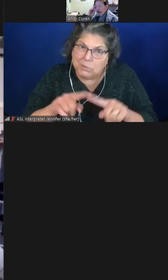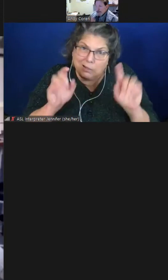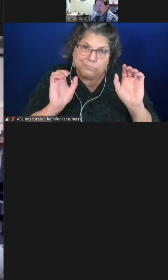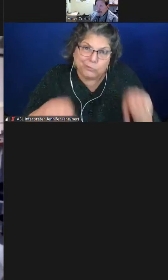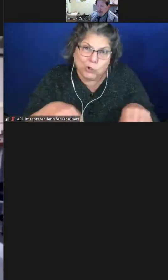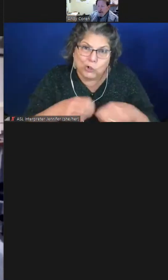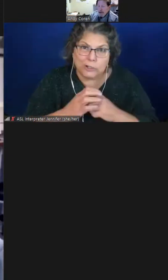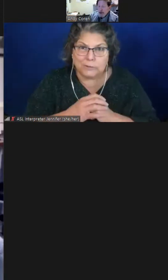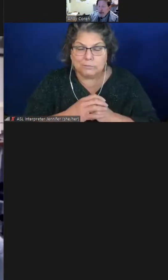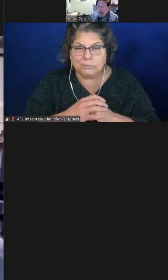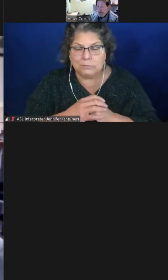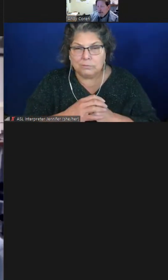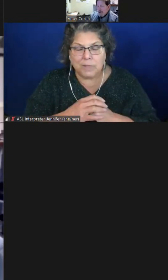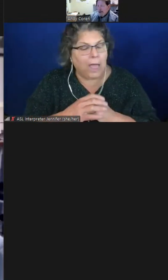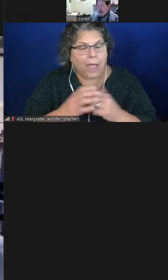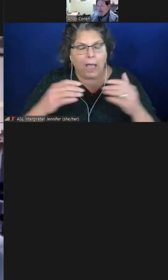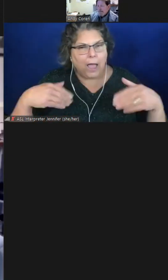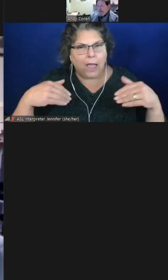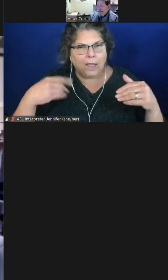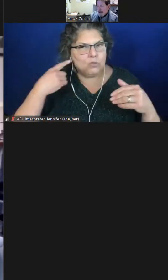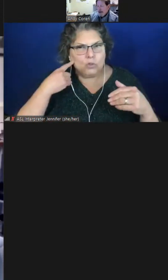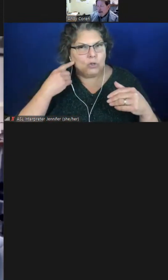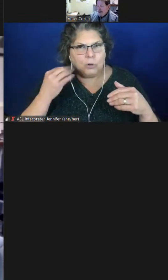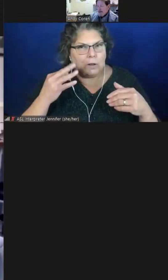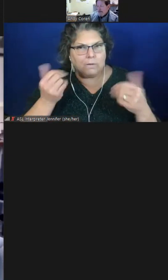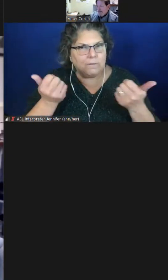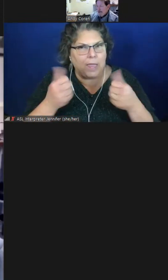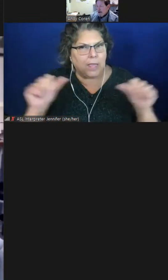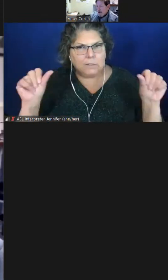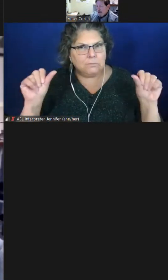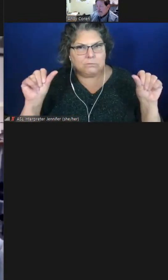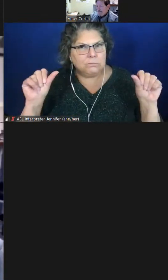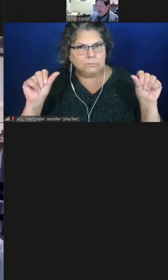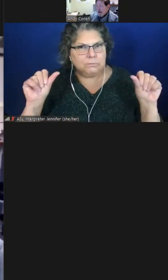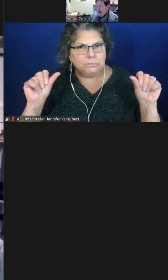as far as I know, there are no other